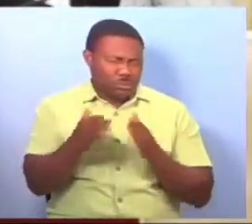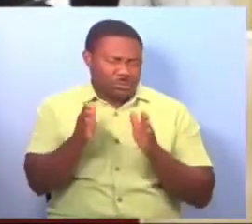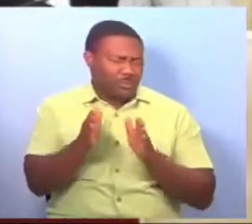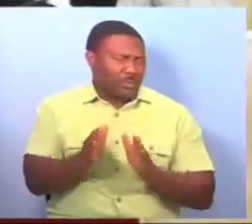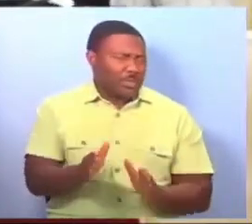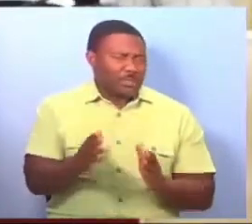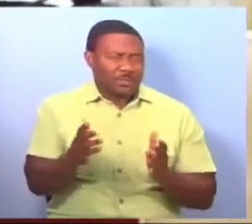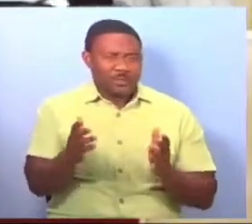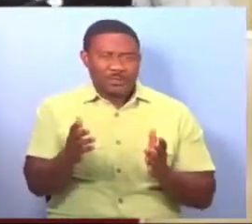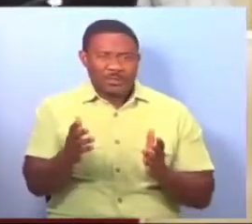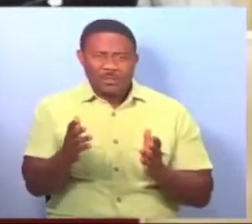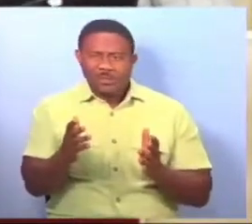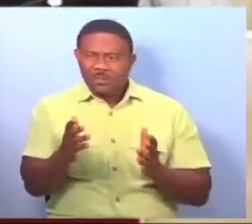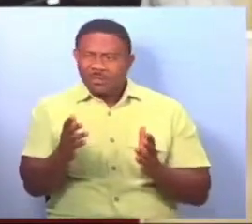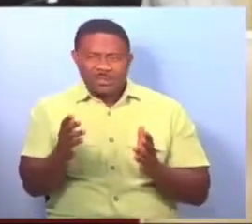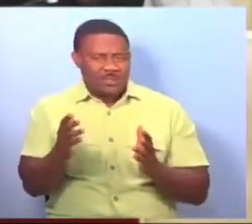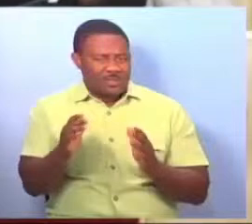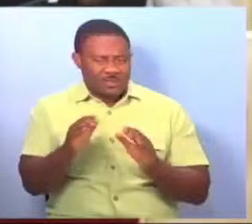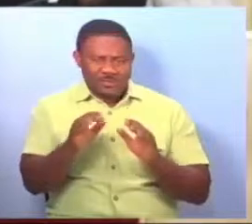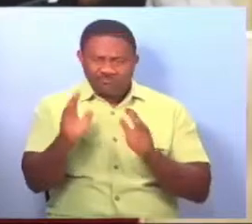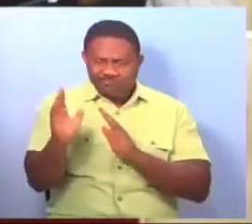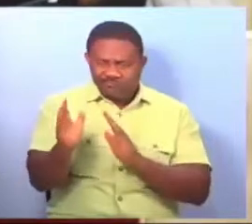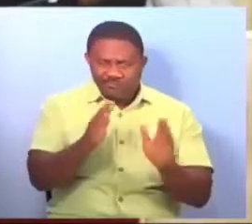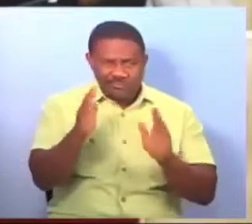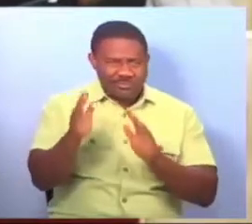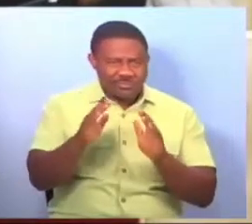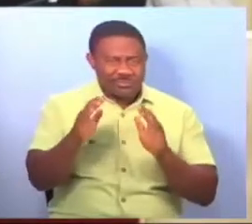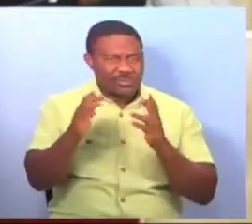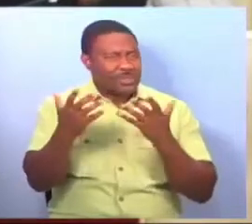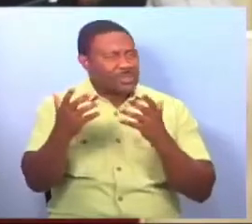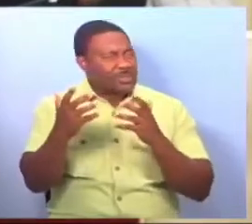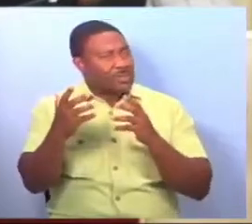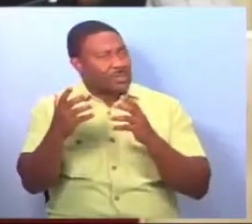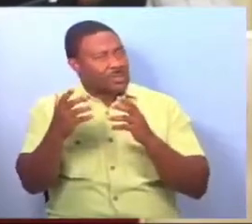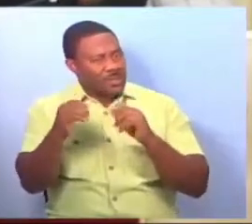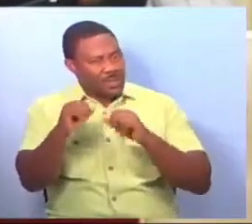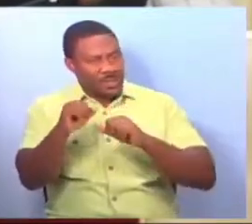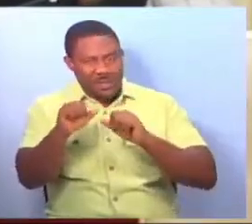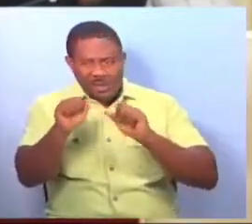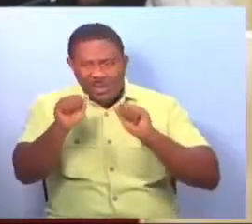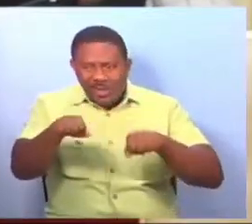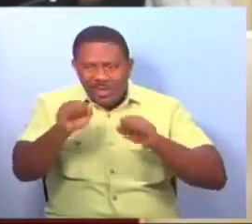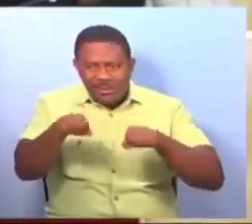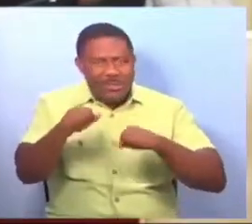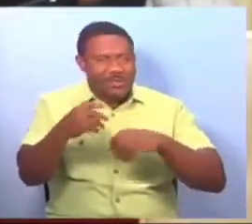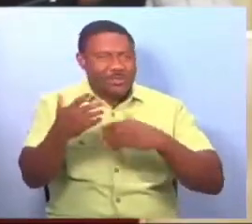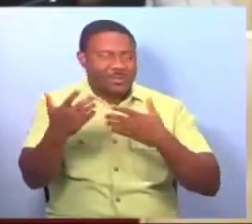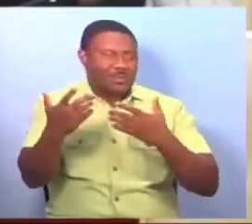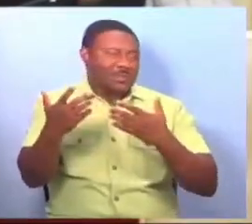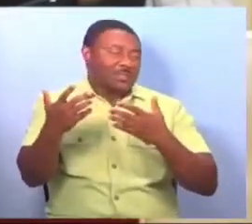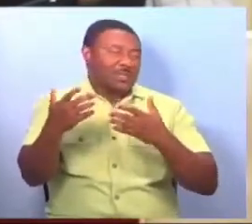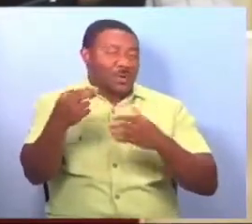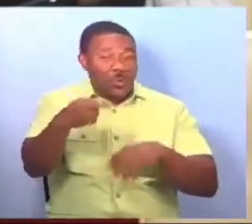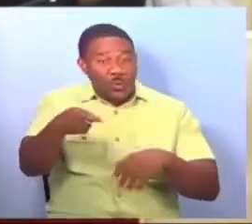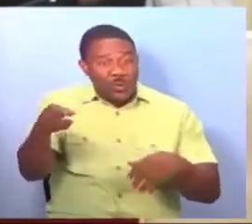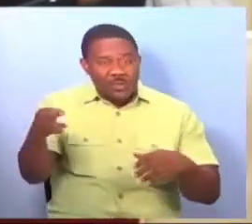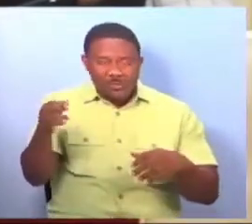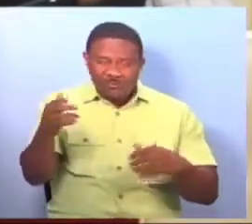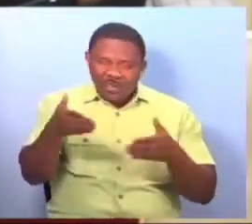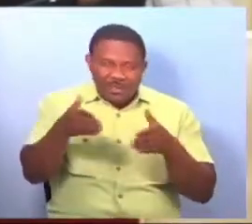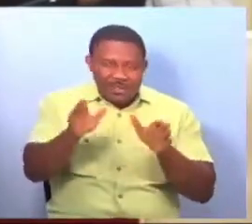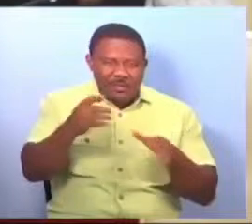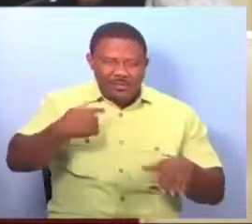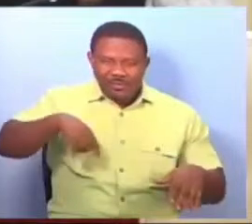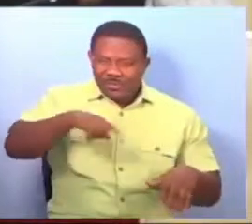He recognized capacity, he recognized resource, and so he gave level ground to all of us to